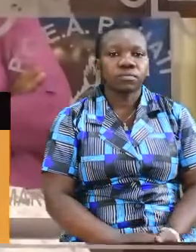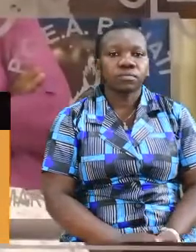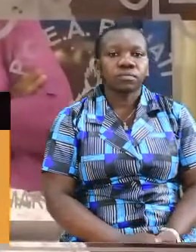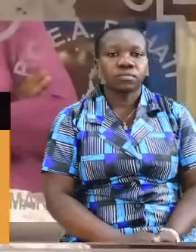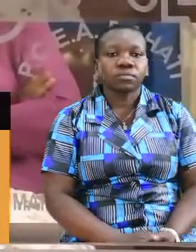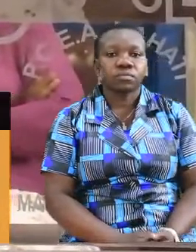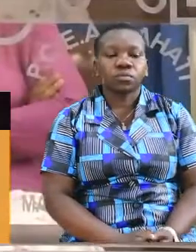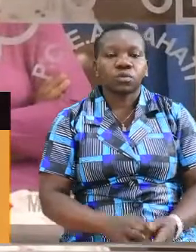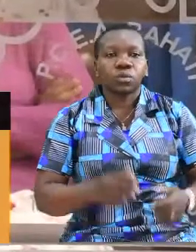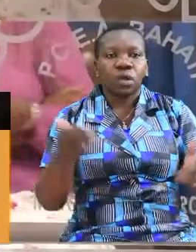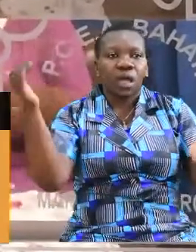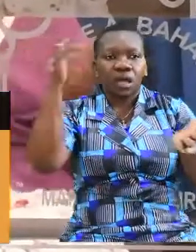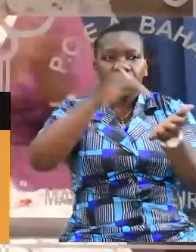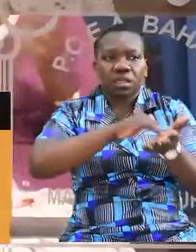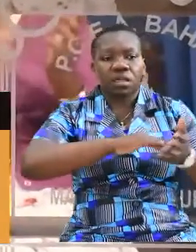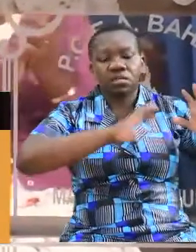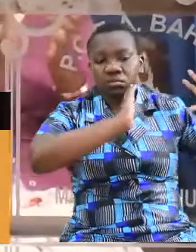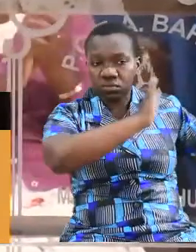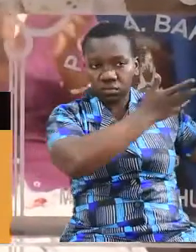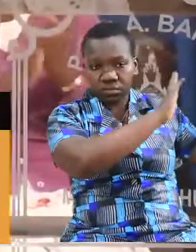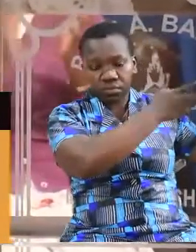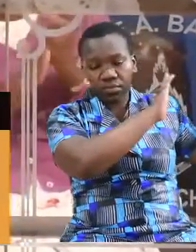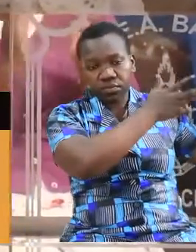Let us appreciate them once more.